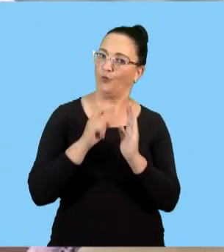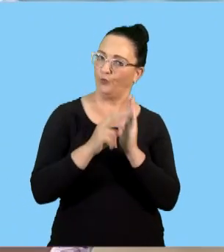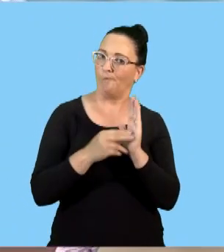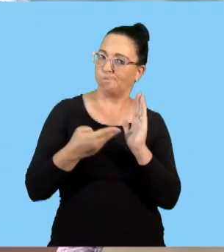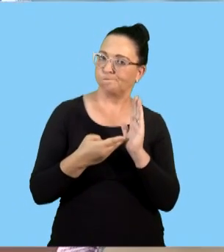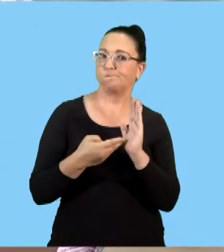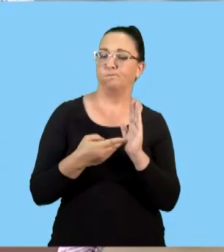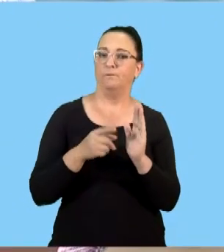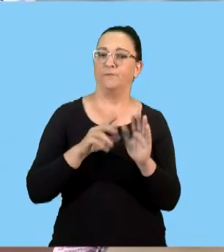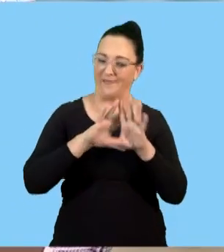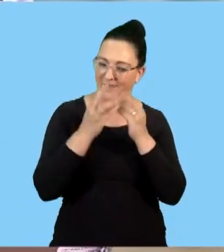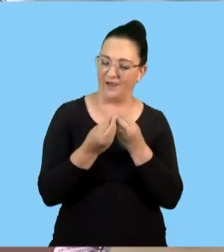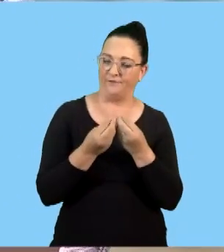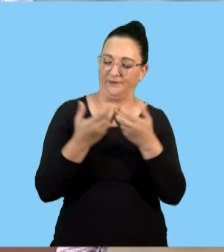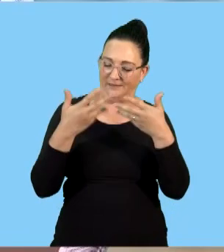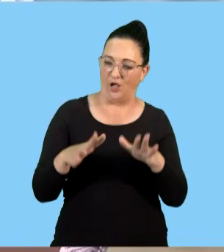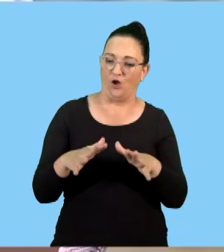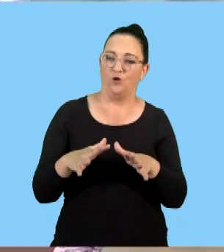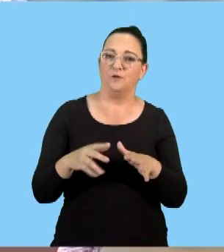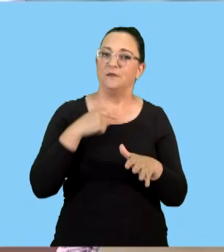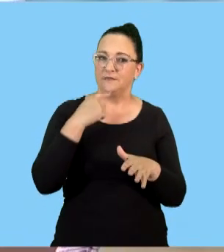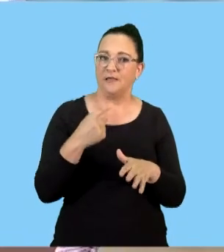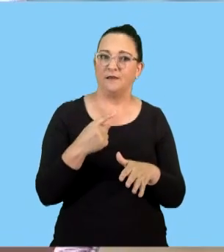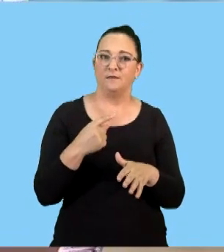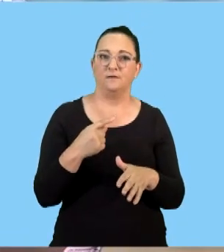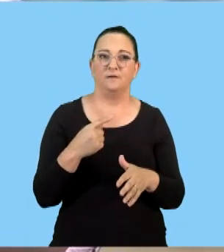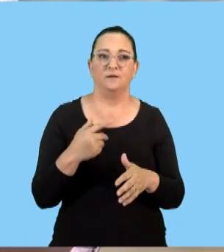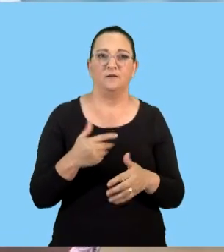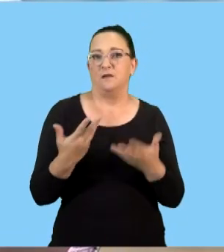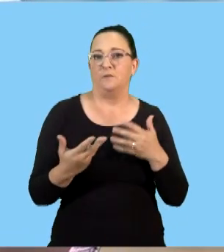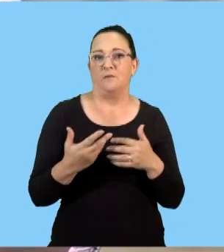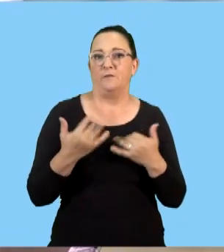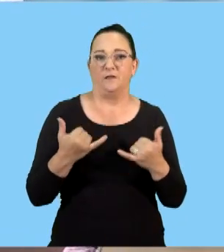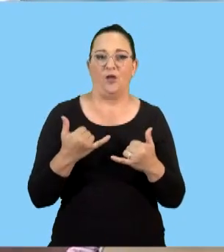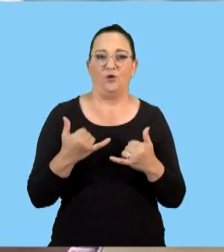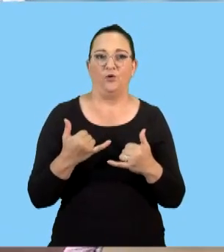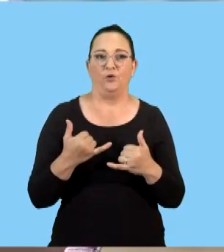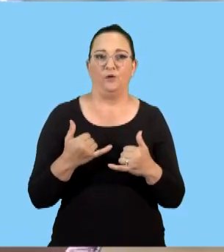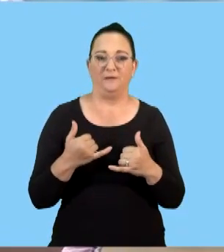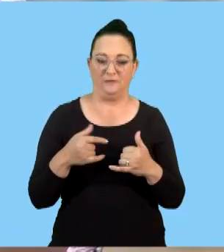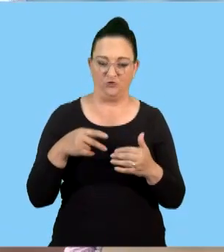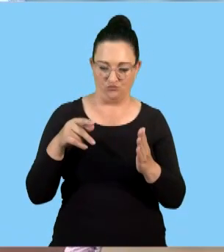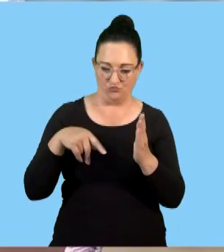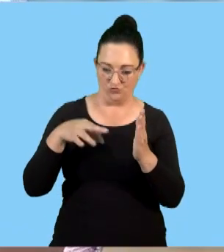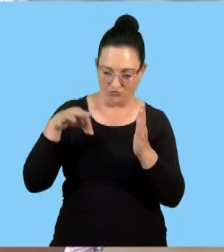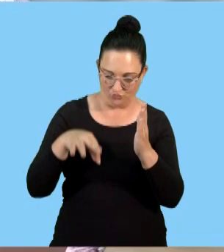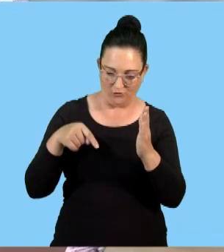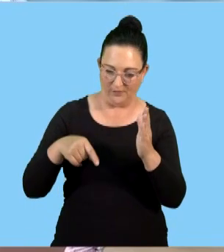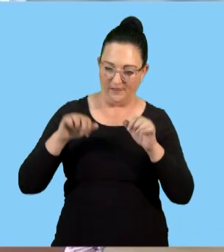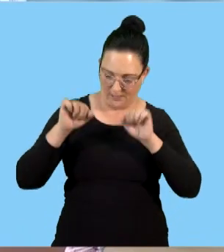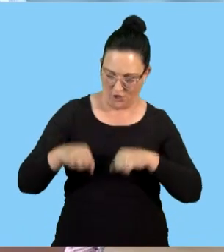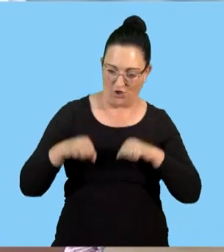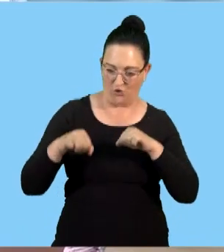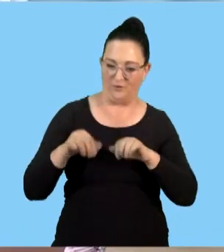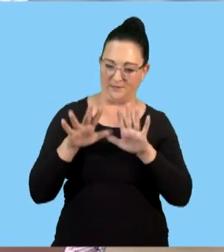employer that you don't ignore any collective agreement. If you have promised a 10% increment, you need to make sure that you give